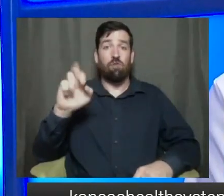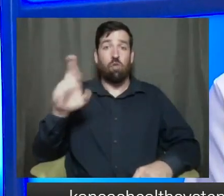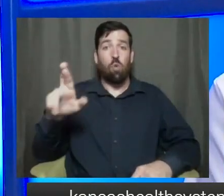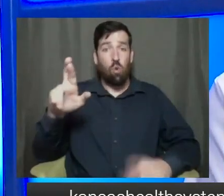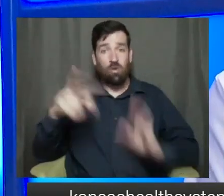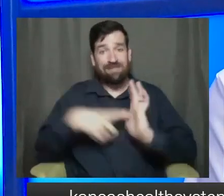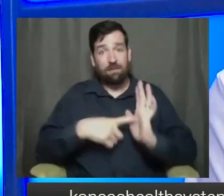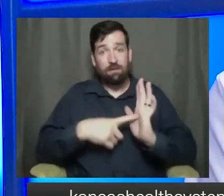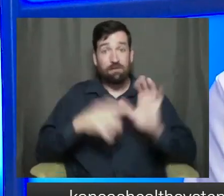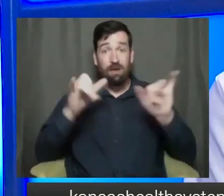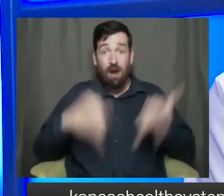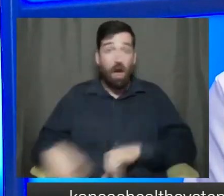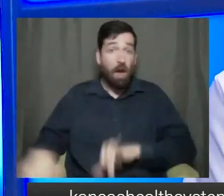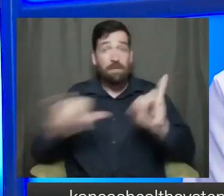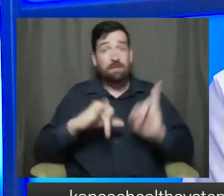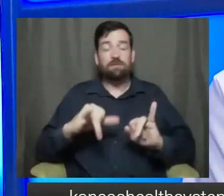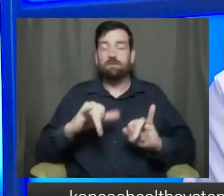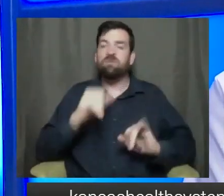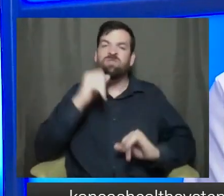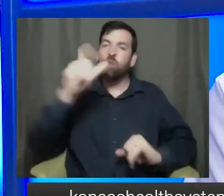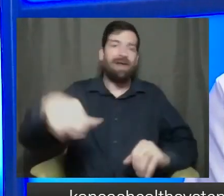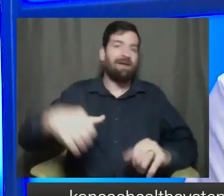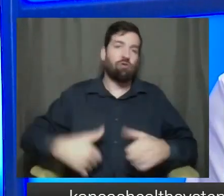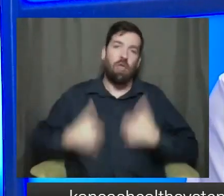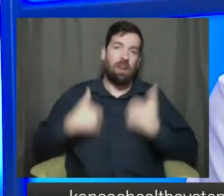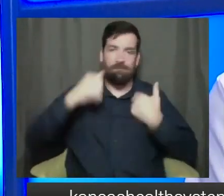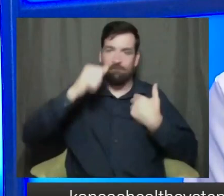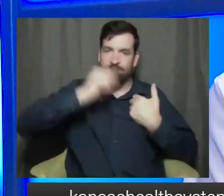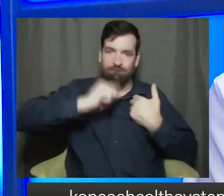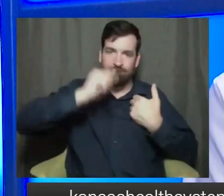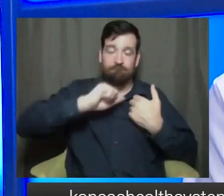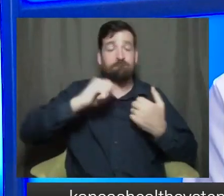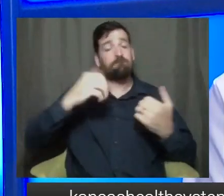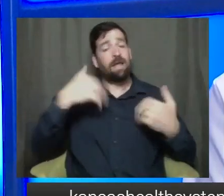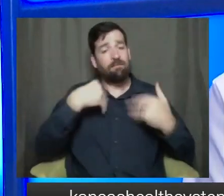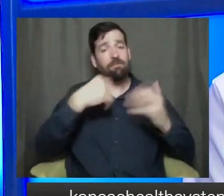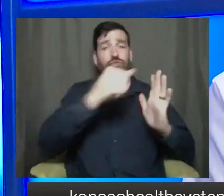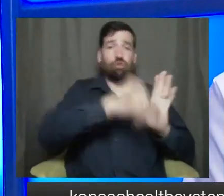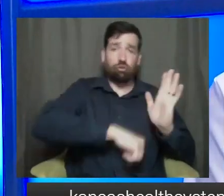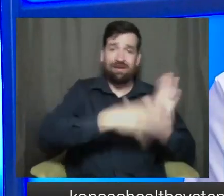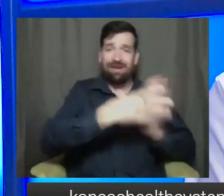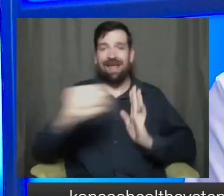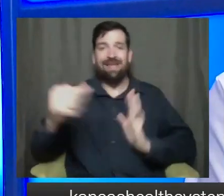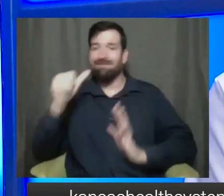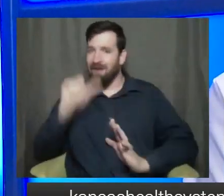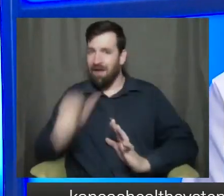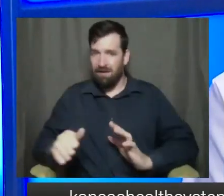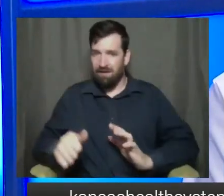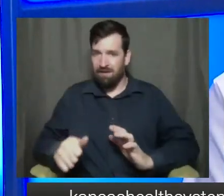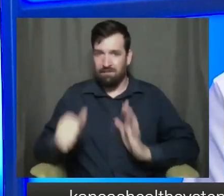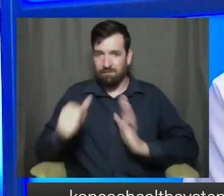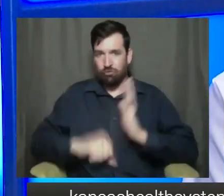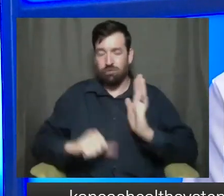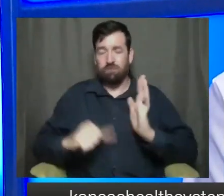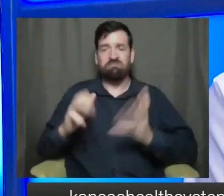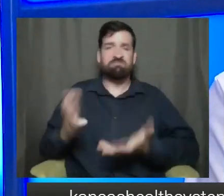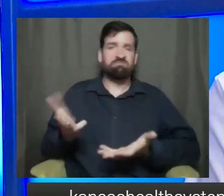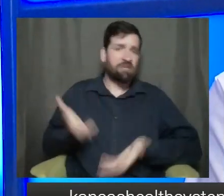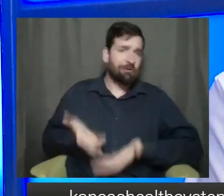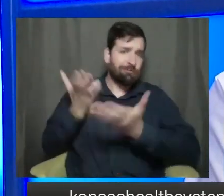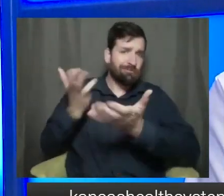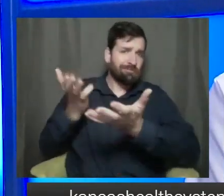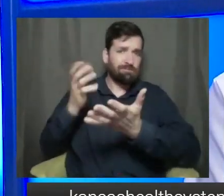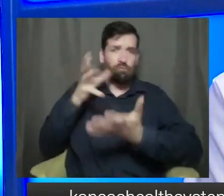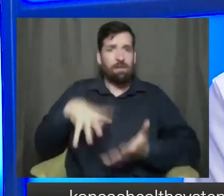you live with. And we have both surgical and non-surgical ways of addressing those. And I would really encourage women to reach out and talk about these symptoms